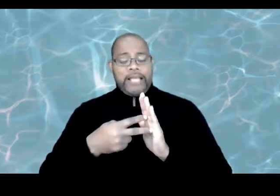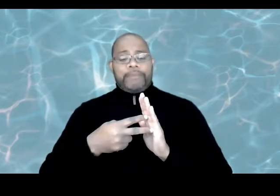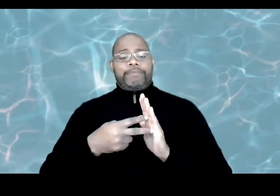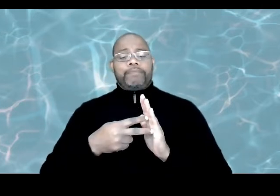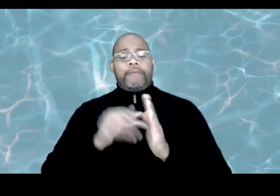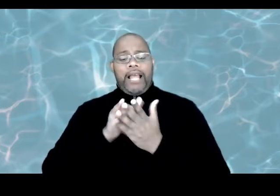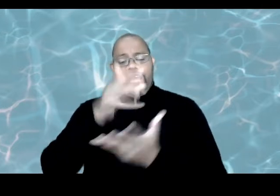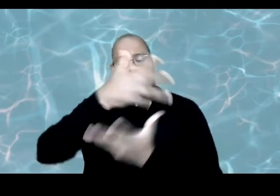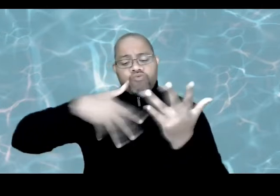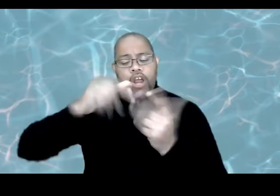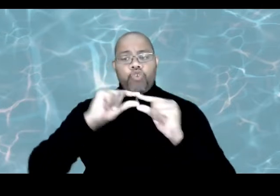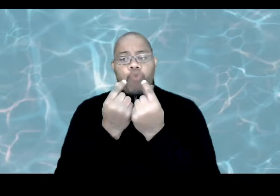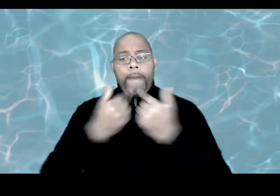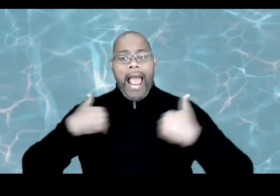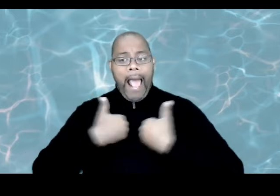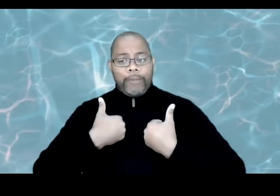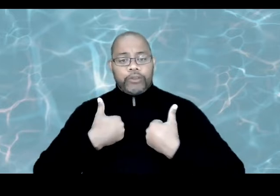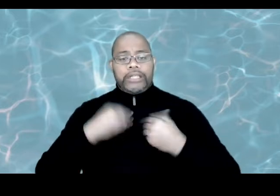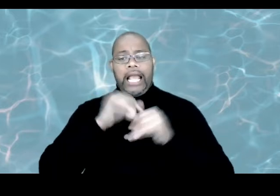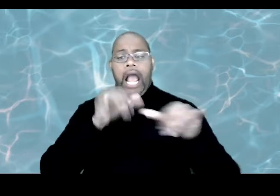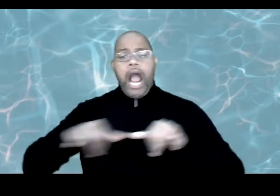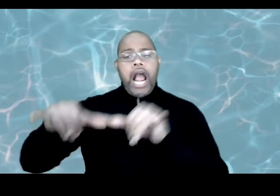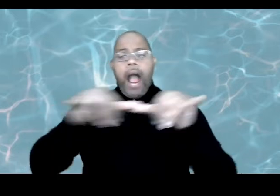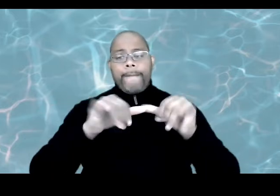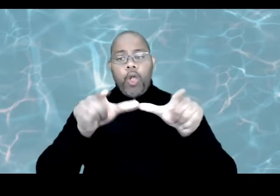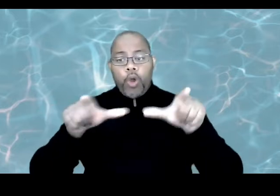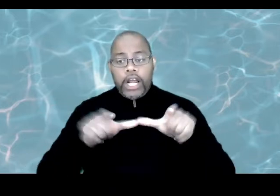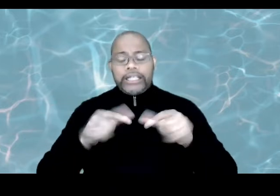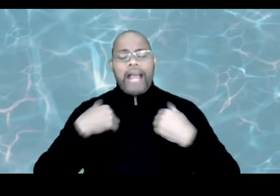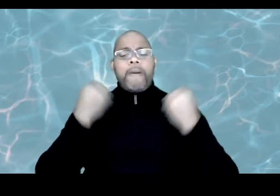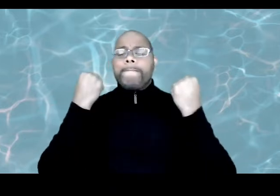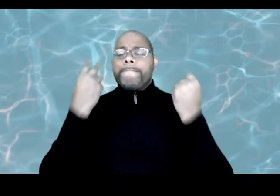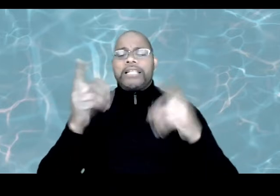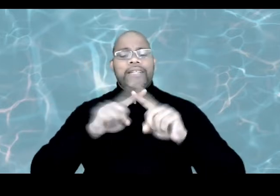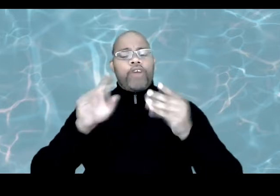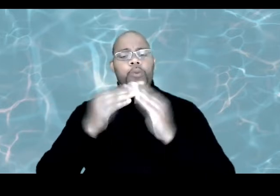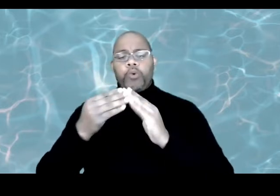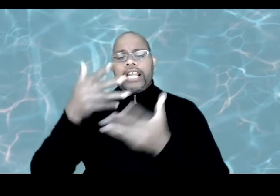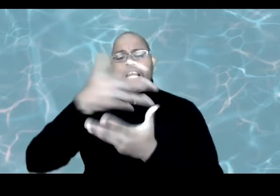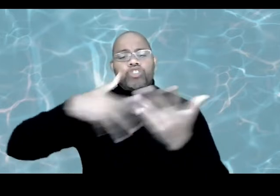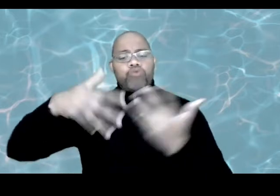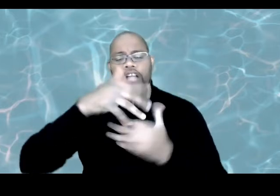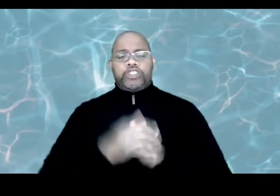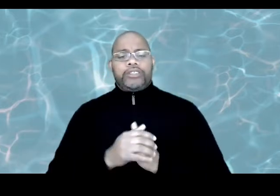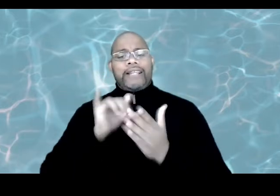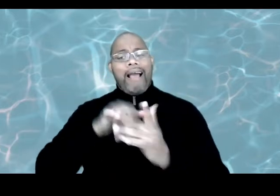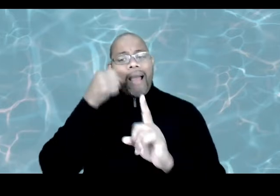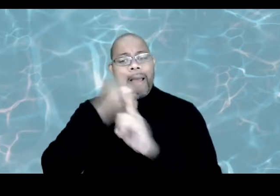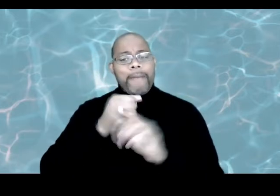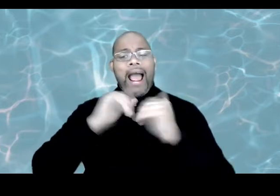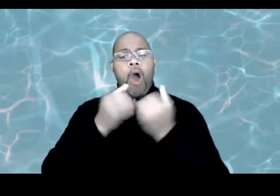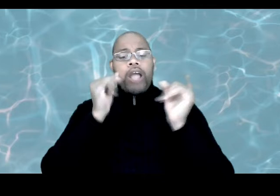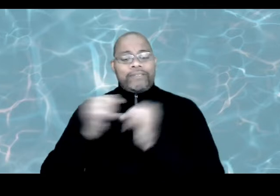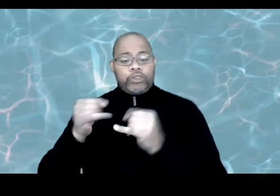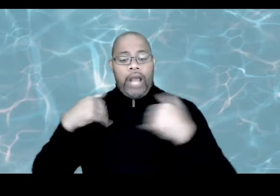community, I'm referring to an interacting group of species in a common location, but there are a number of community interactions that impact